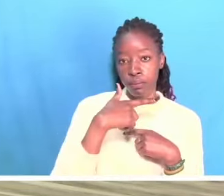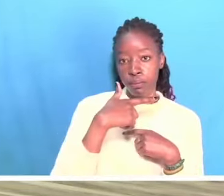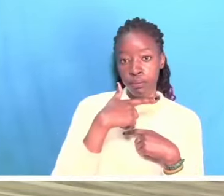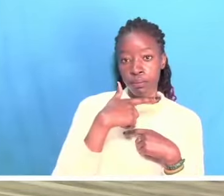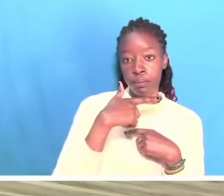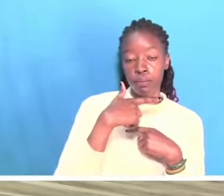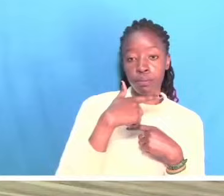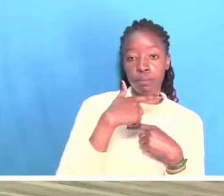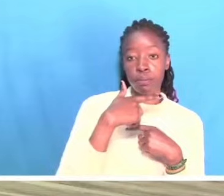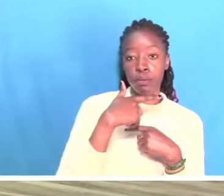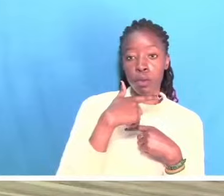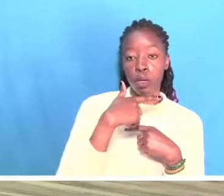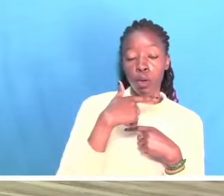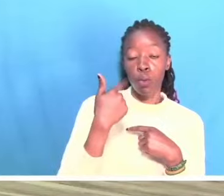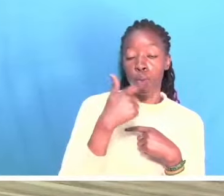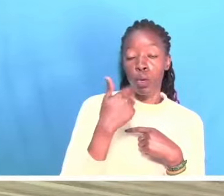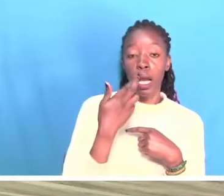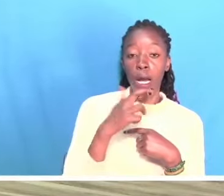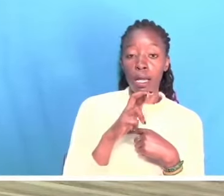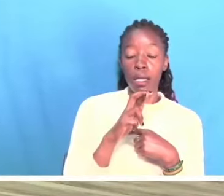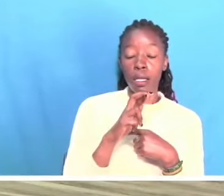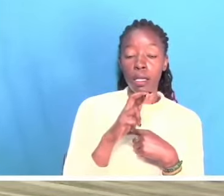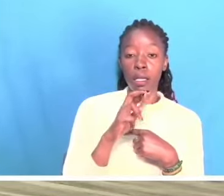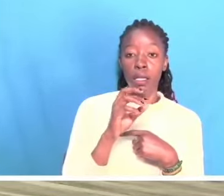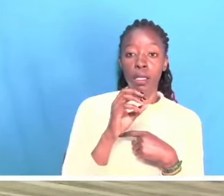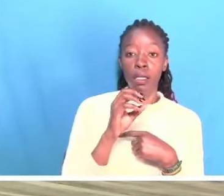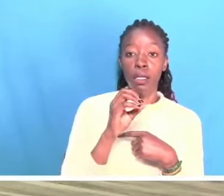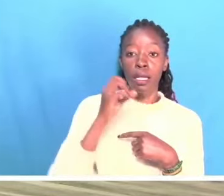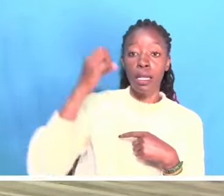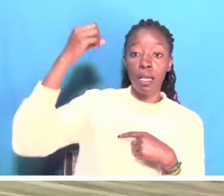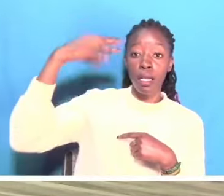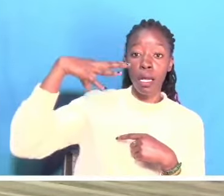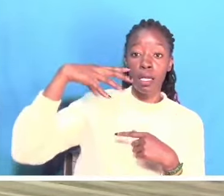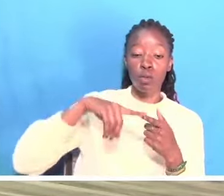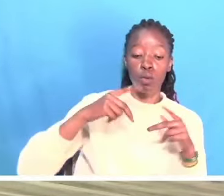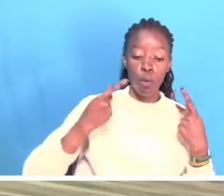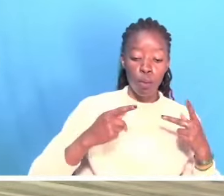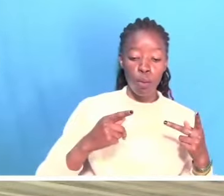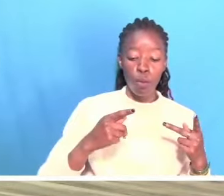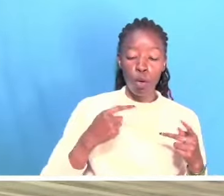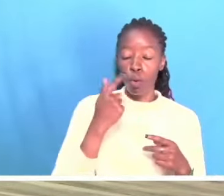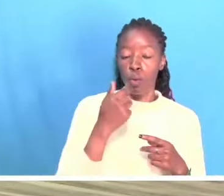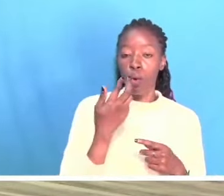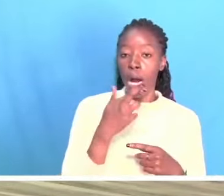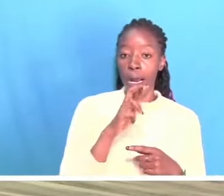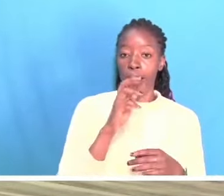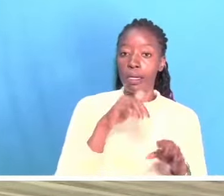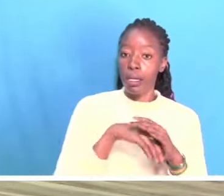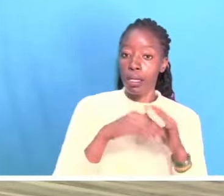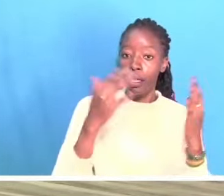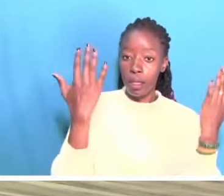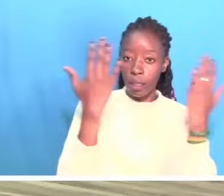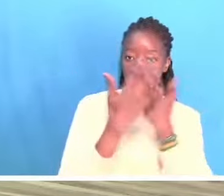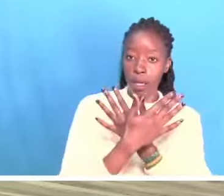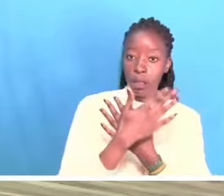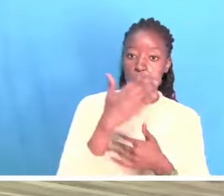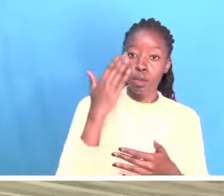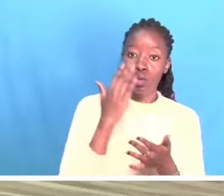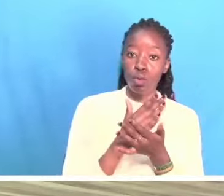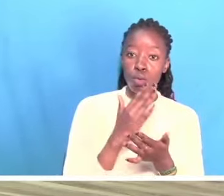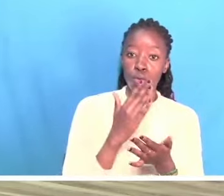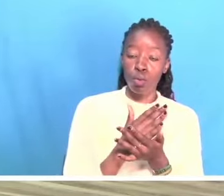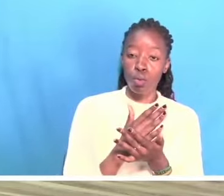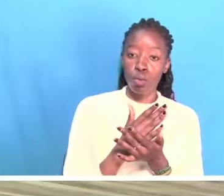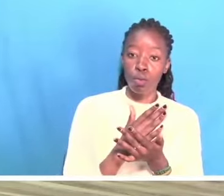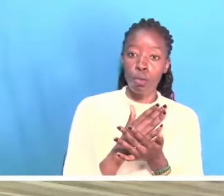the message out there. We are the light to those who are in darkness, for sure. Instructor of the